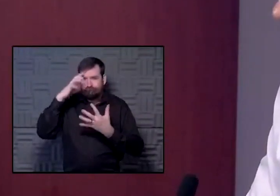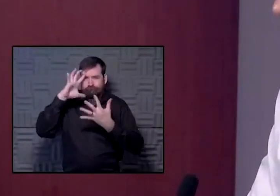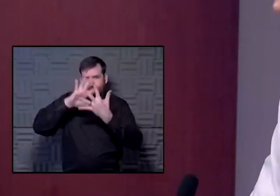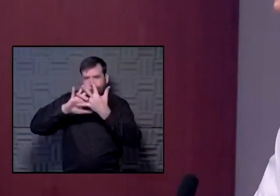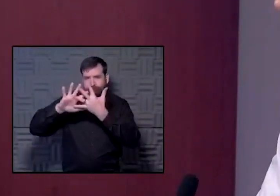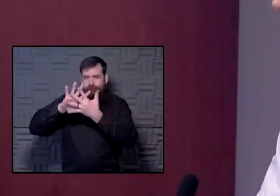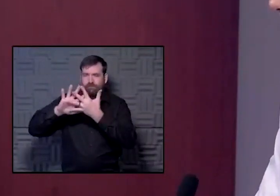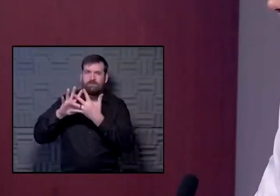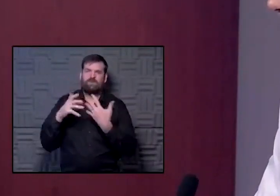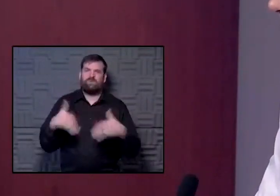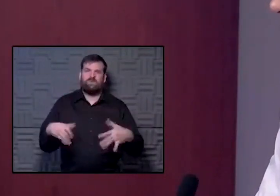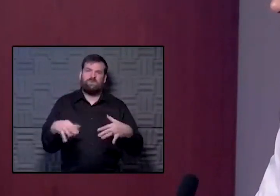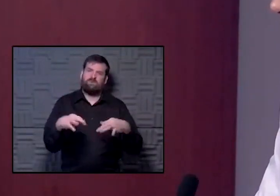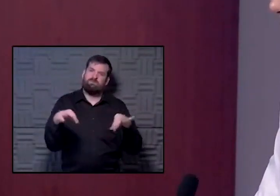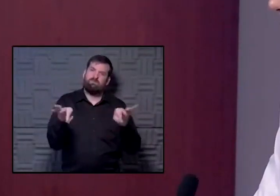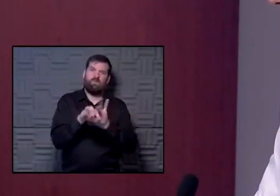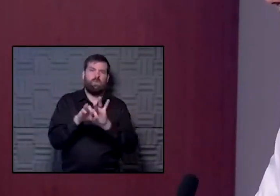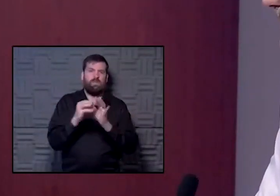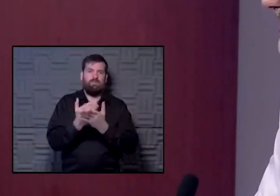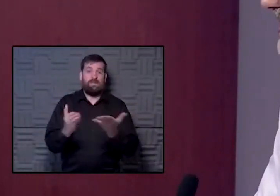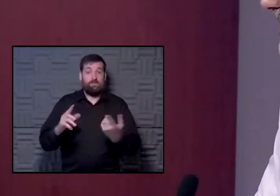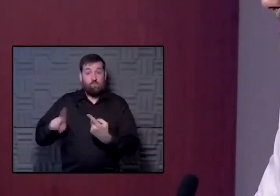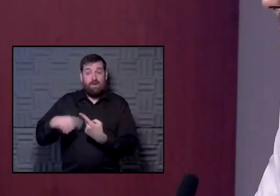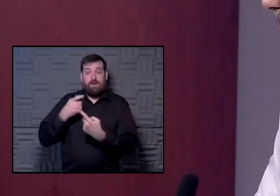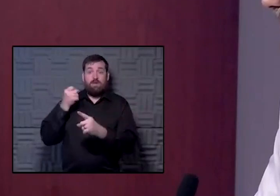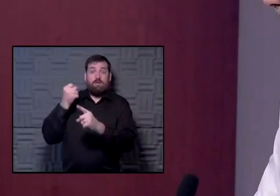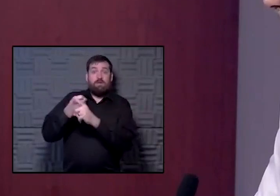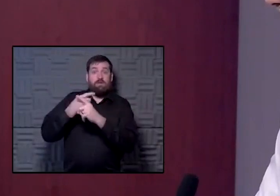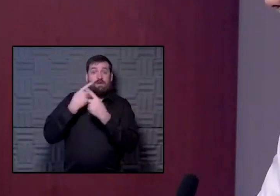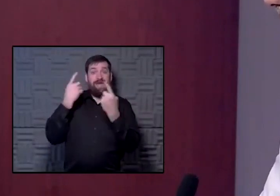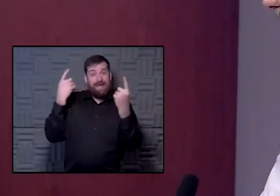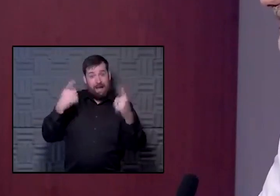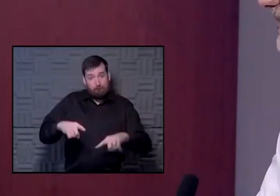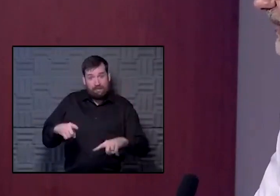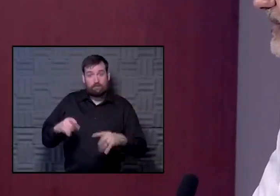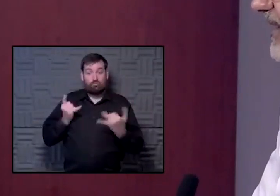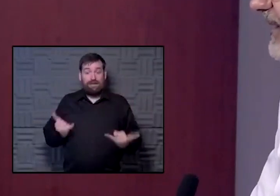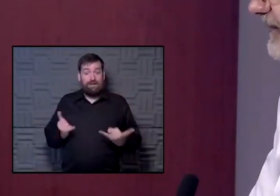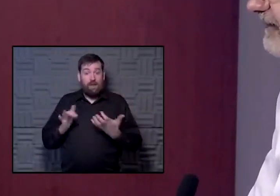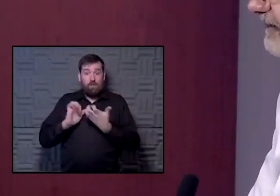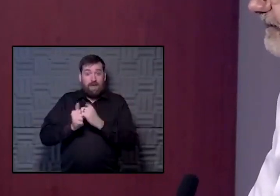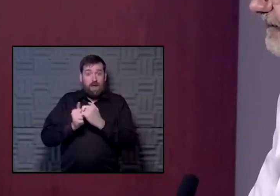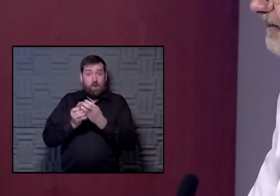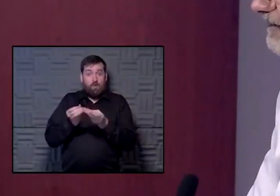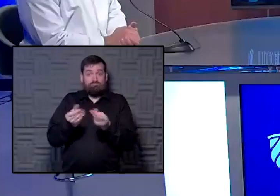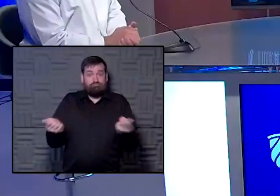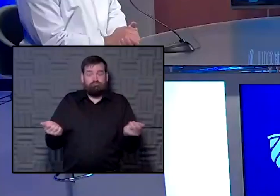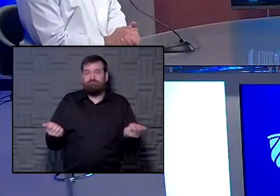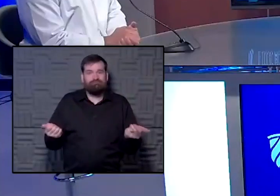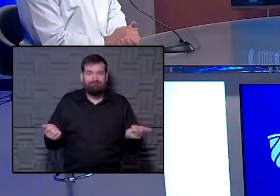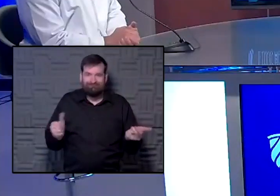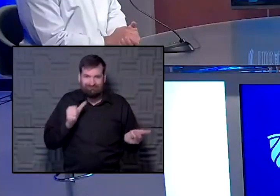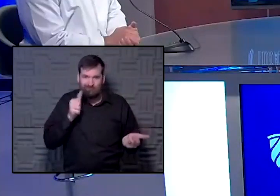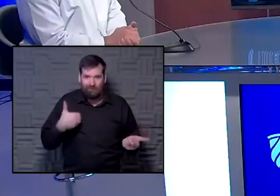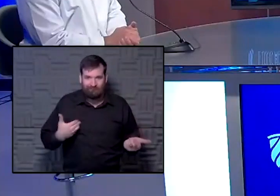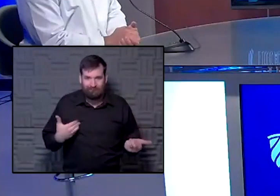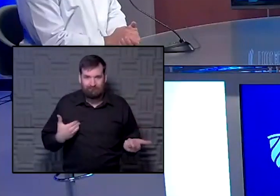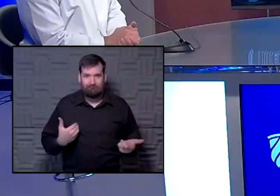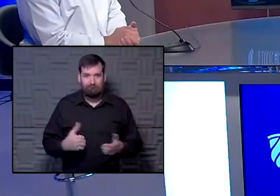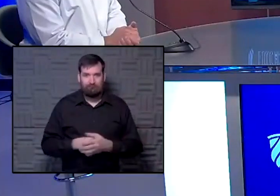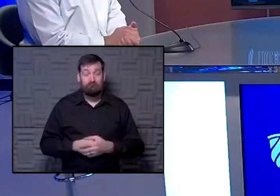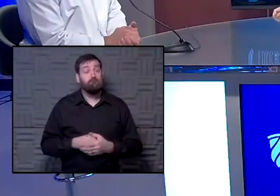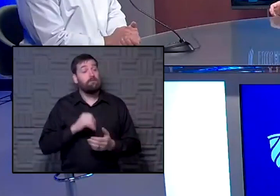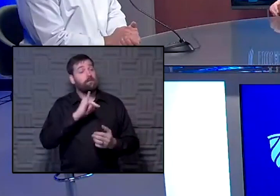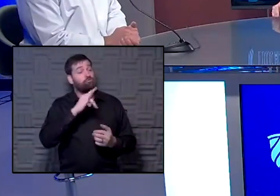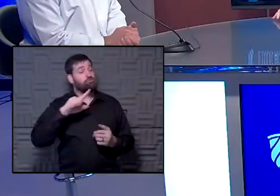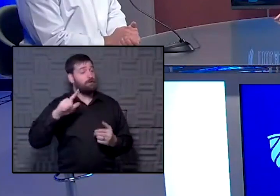all very important endpoints because once that happens, we don't have anything right now to reverse that. Okay, there you go. Well, Jill,